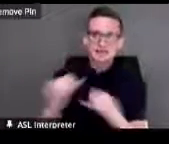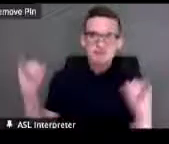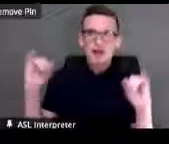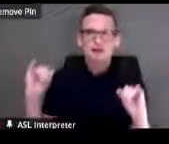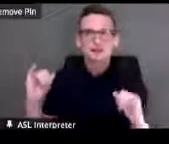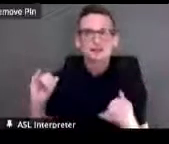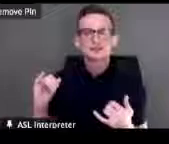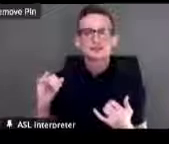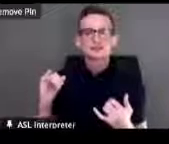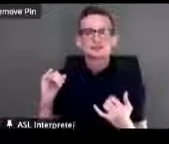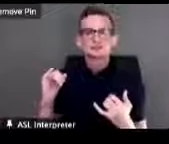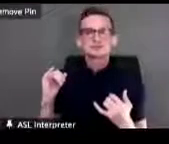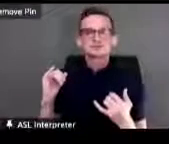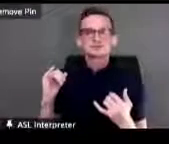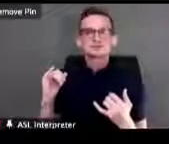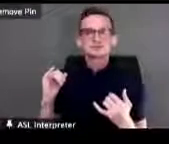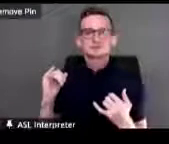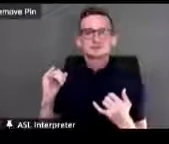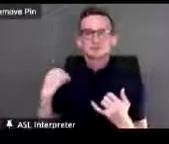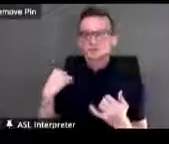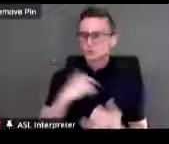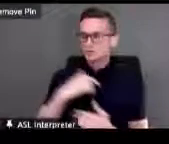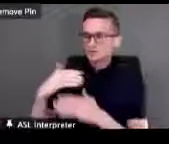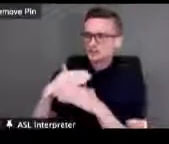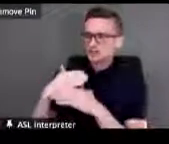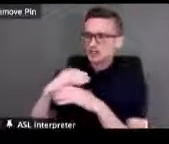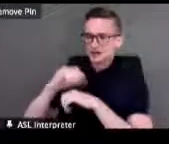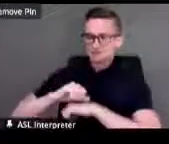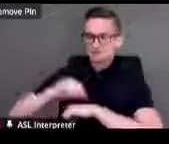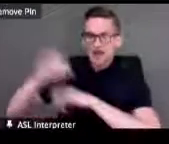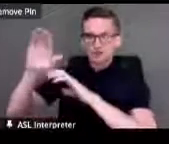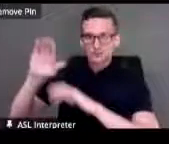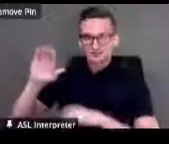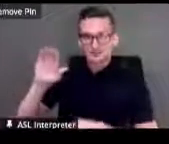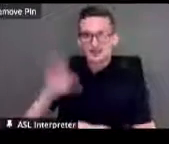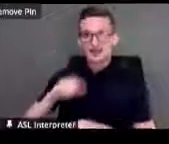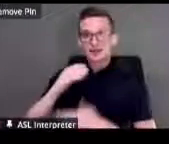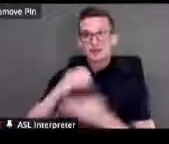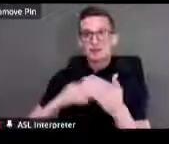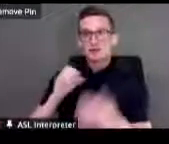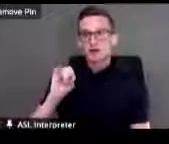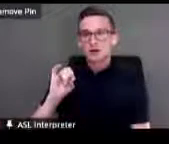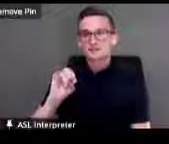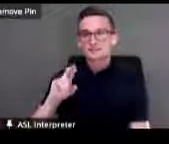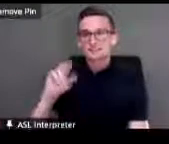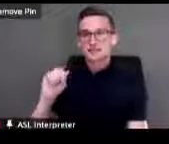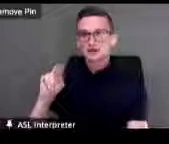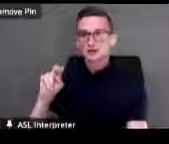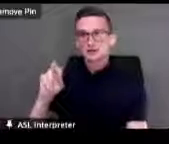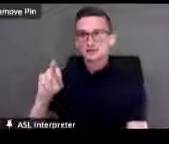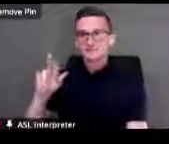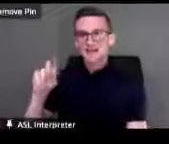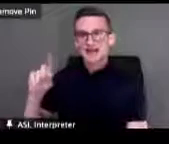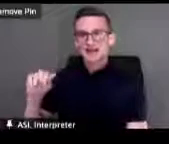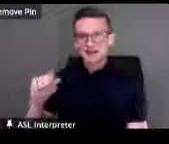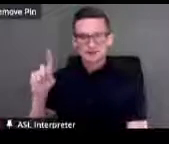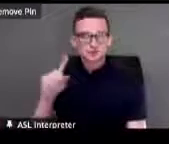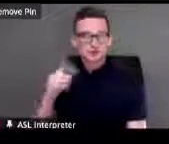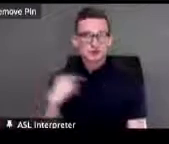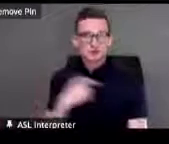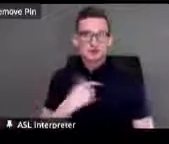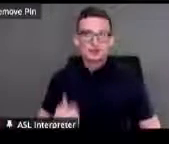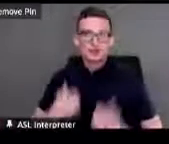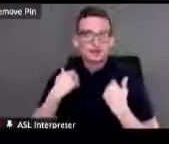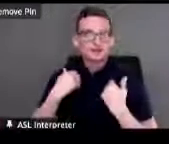share mountains, and the mountainous part of the Sierra Nevada is where we live, is common ground. We also